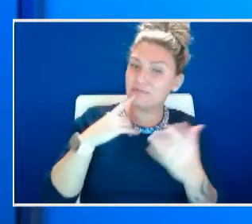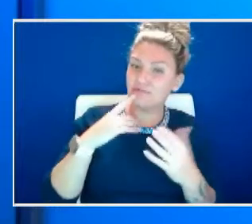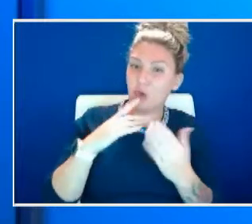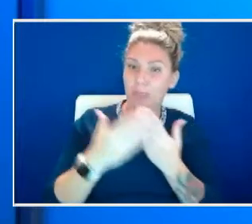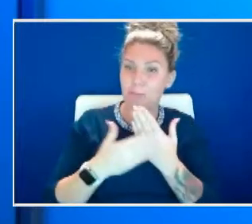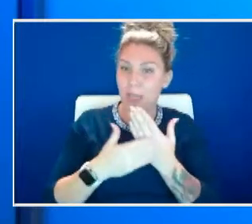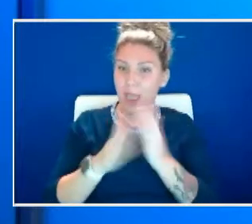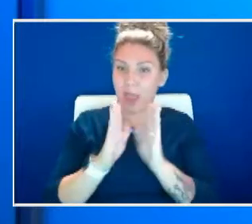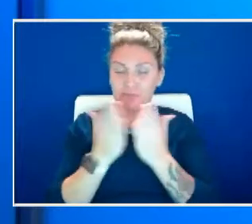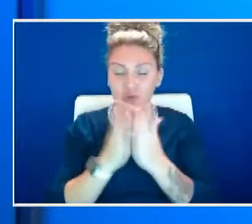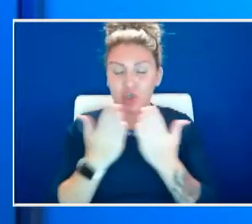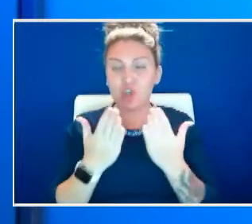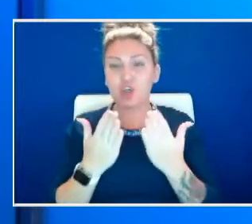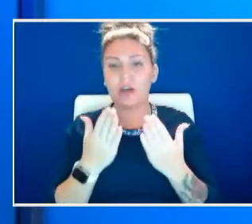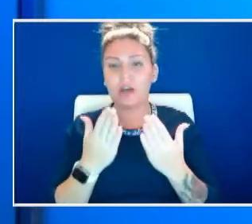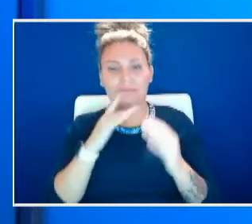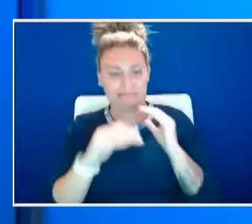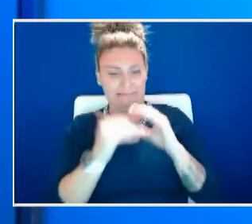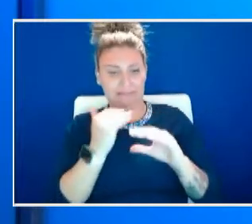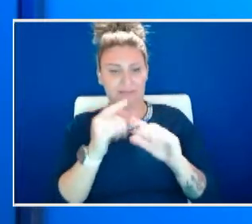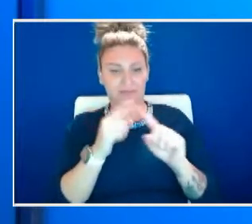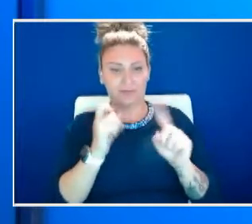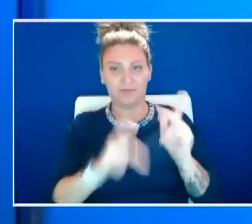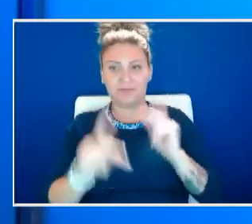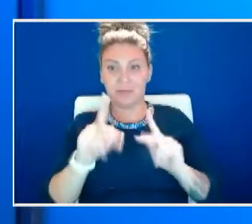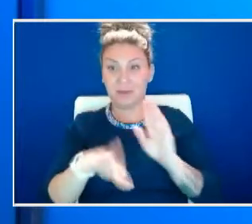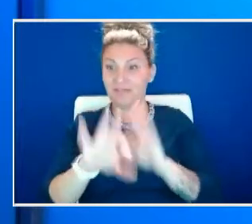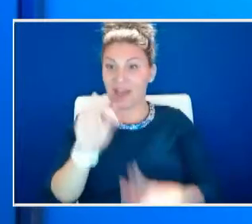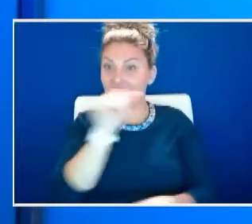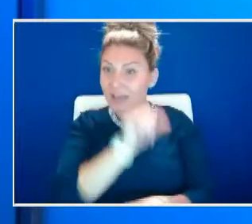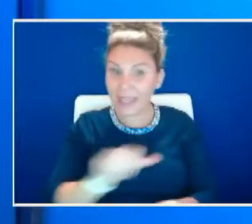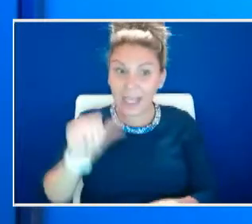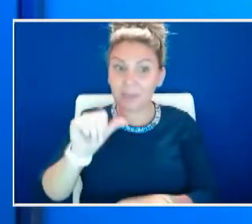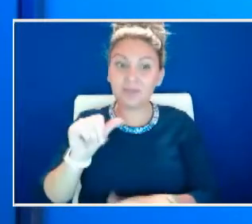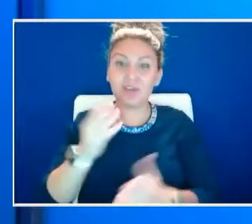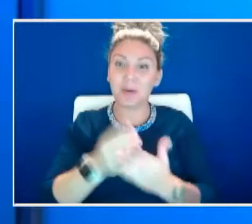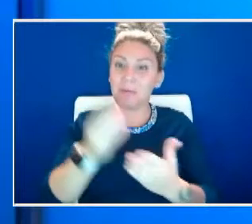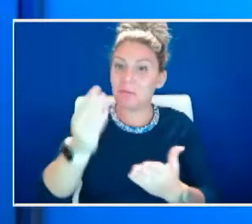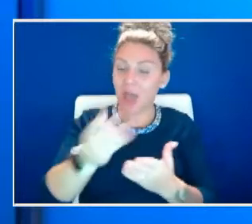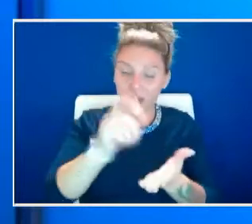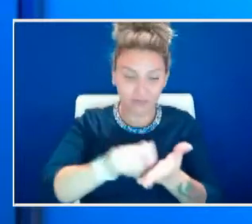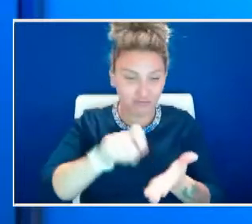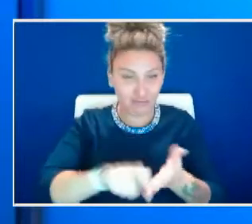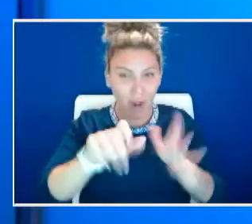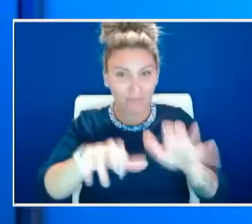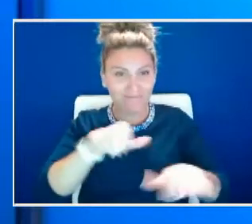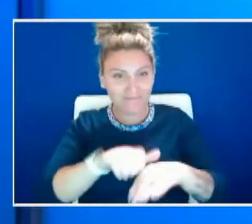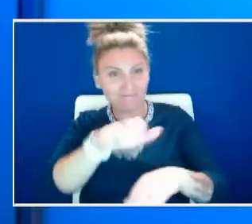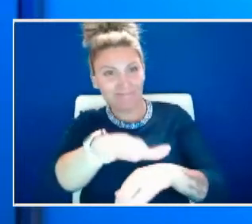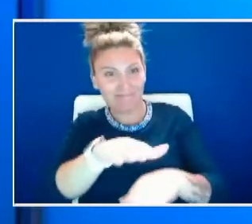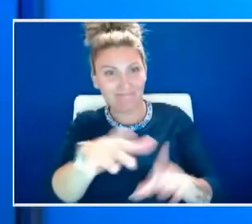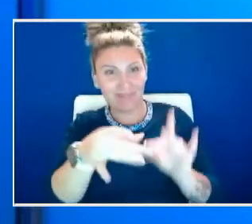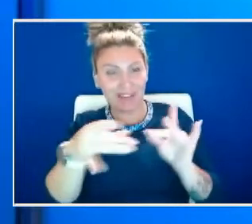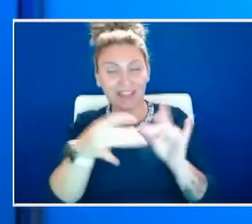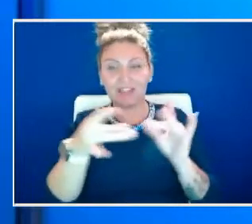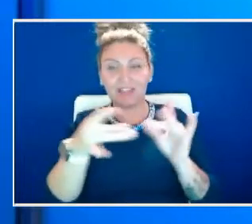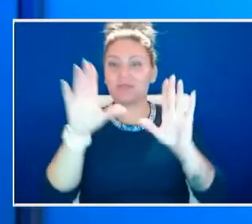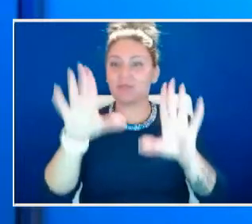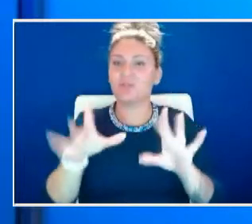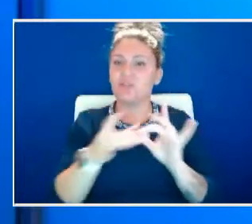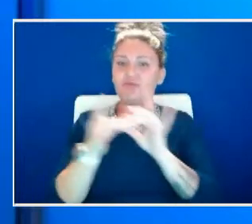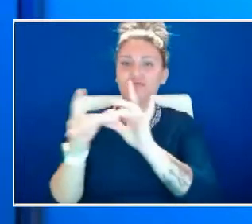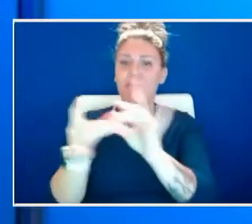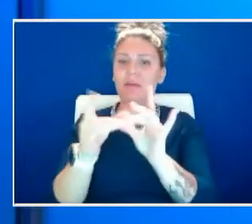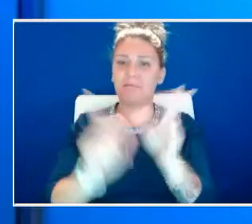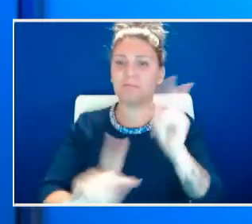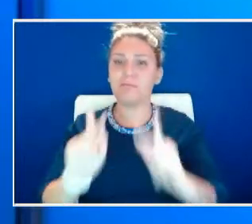email from people who just found it on Amazon and bought it and wrote to me. So it's been great, and connecting with people